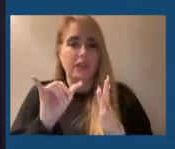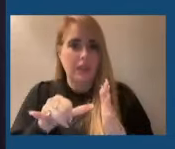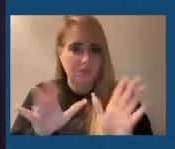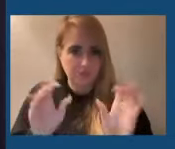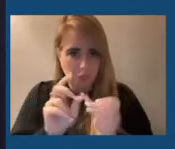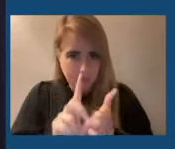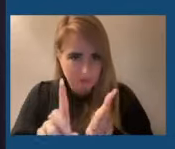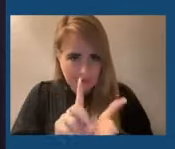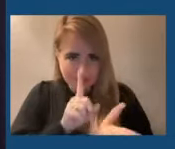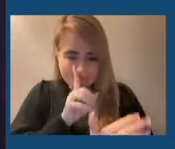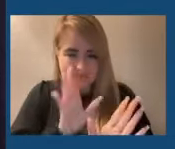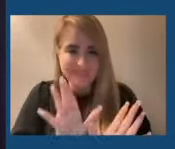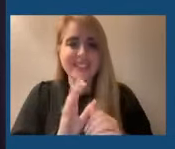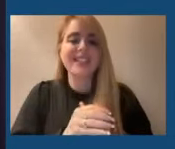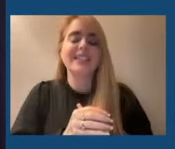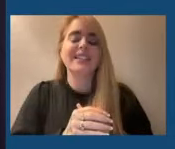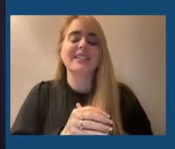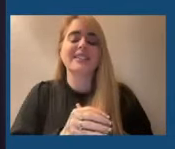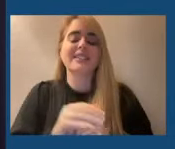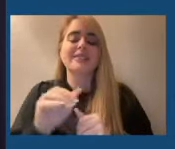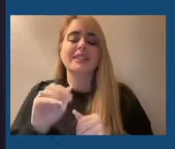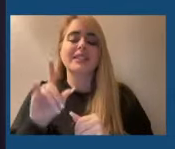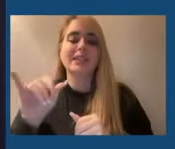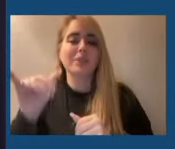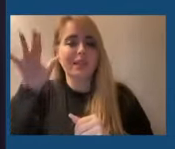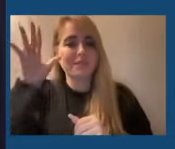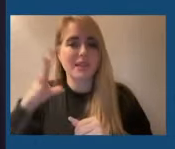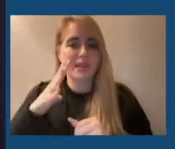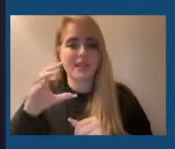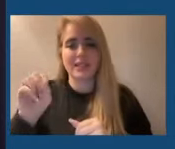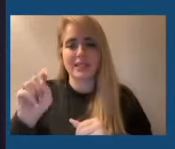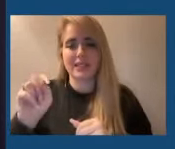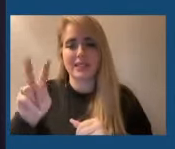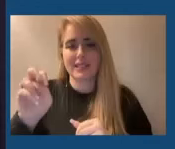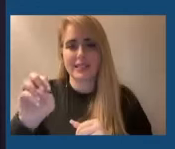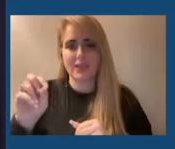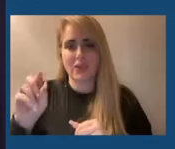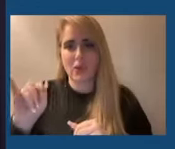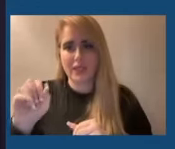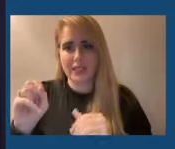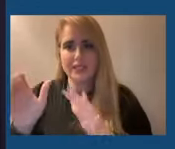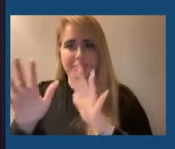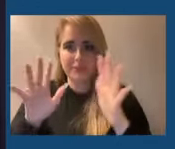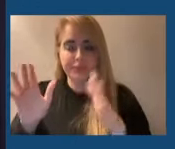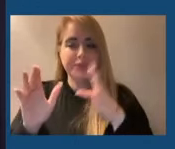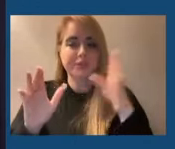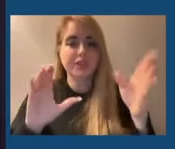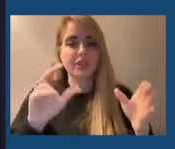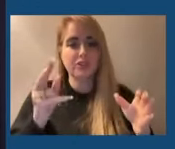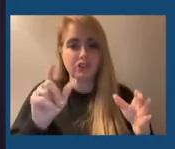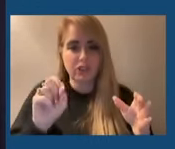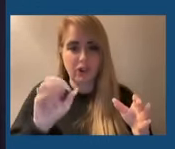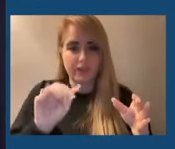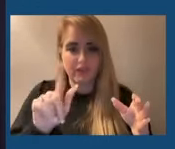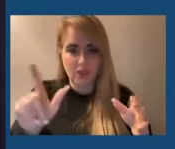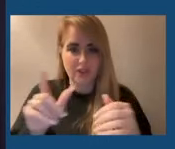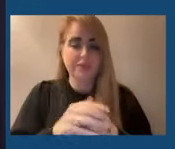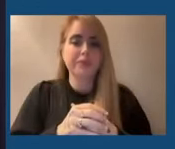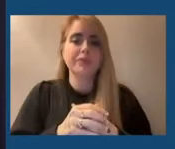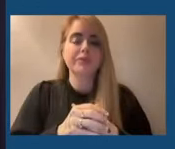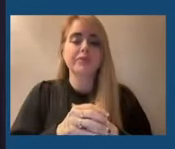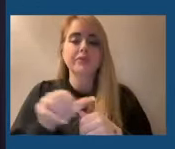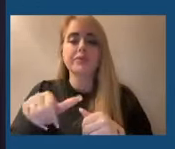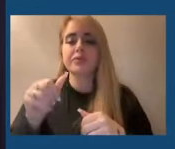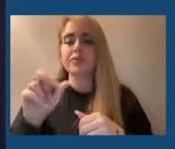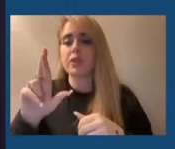hurt me. Assemblyman Steve Otis. Assemblyman Charles Fall. I see Assemblymember